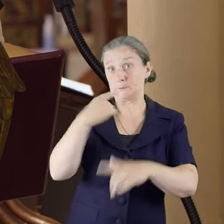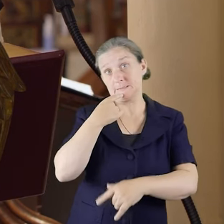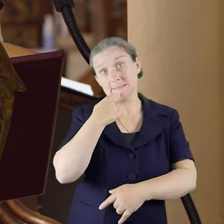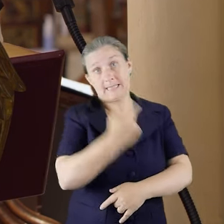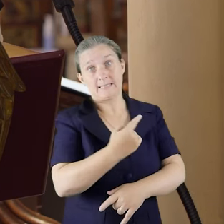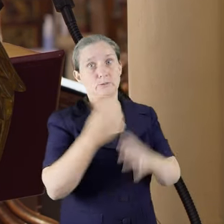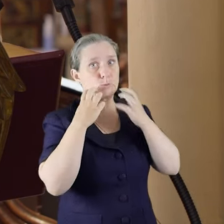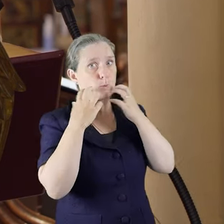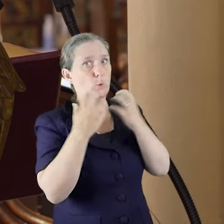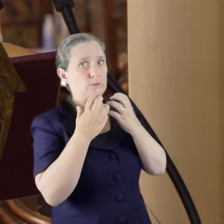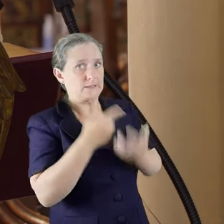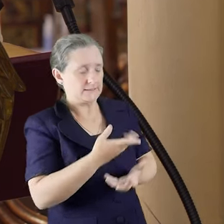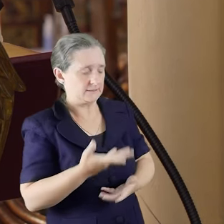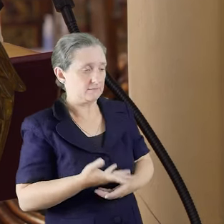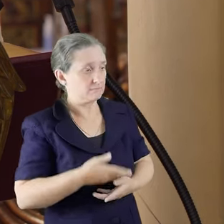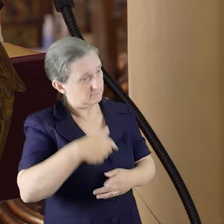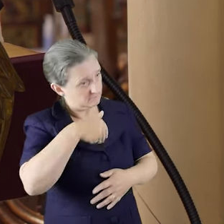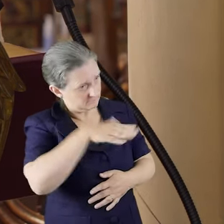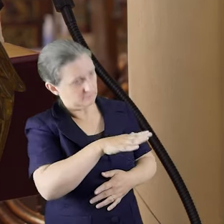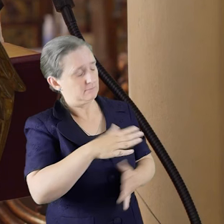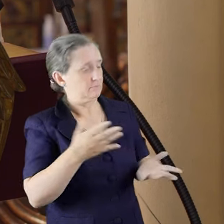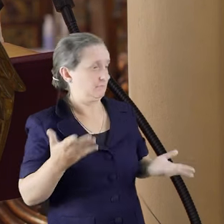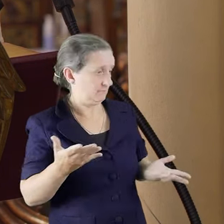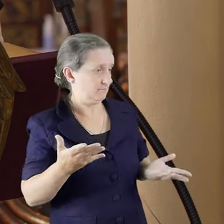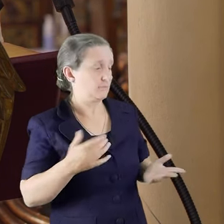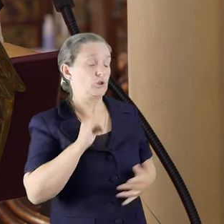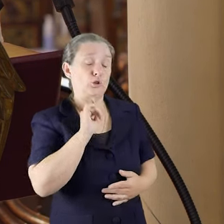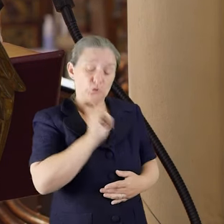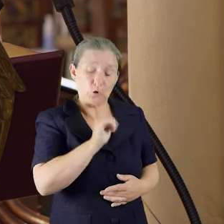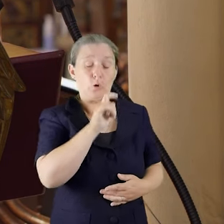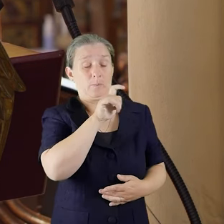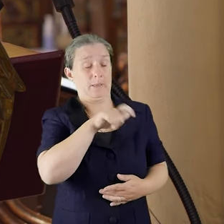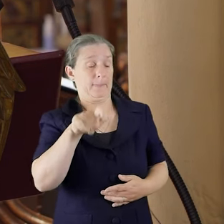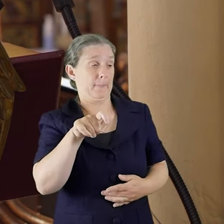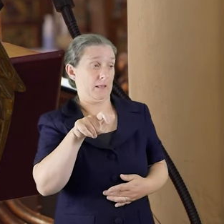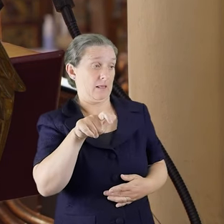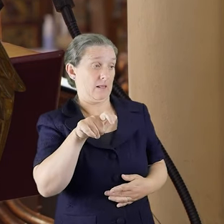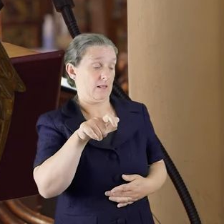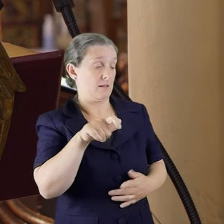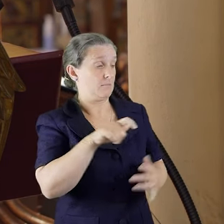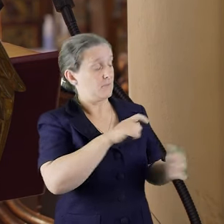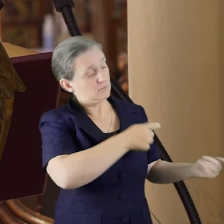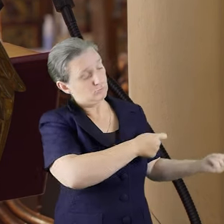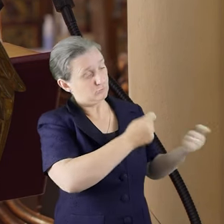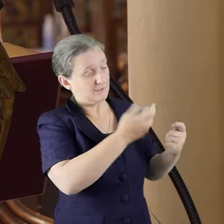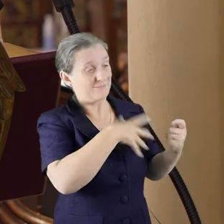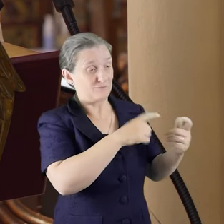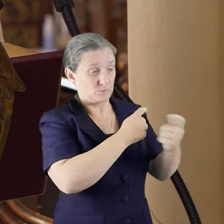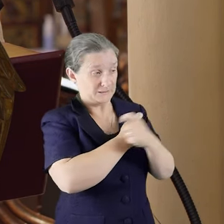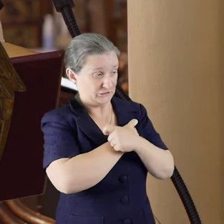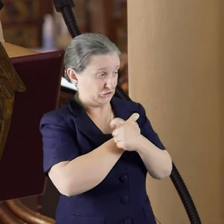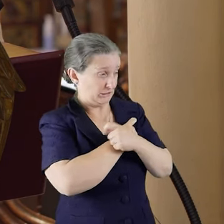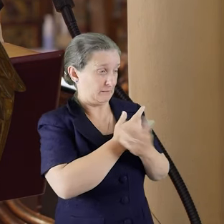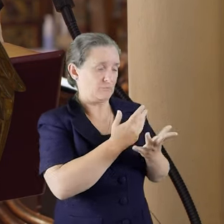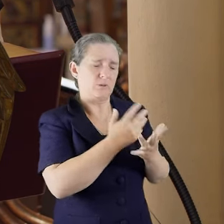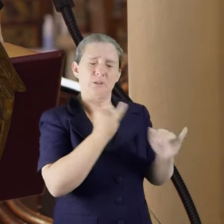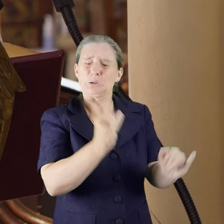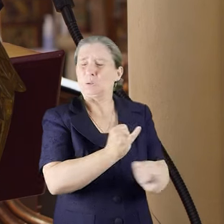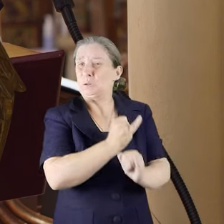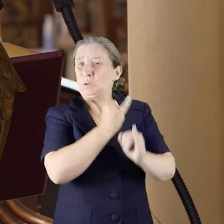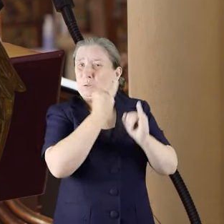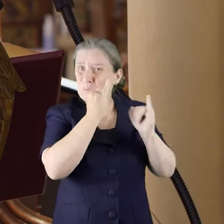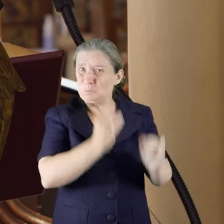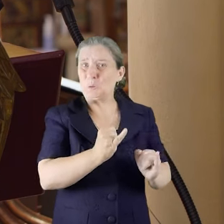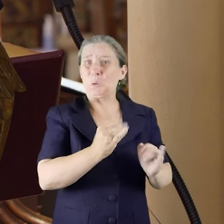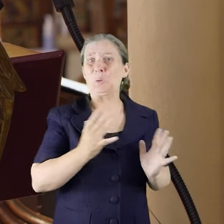The Lord said to Moses, "Go down at once. Your people, whom you brought up out of the land of Egypt,